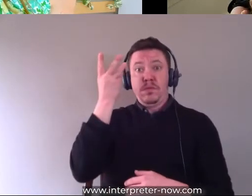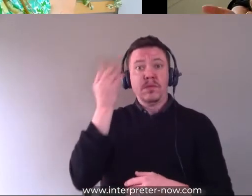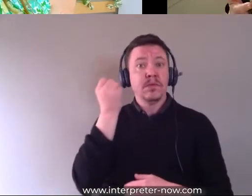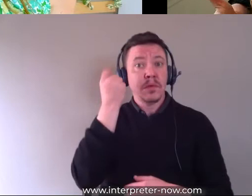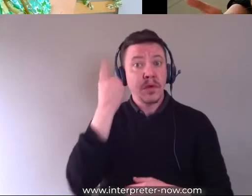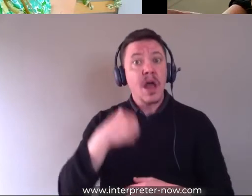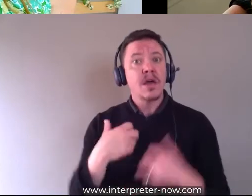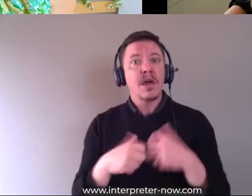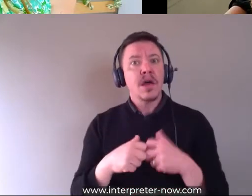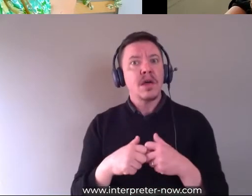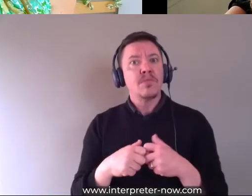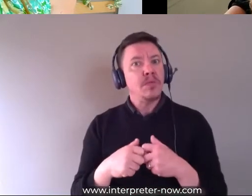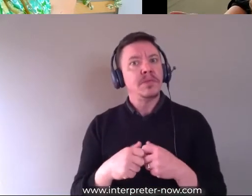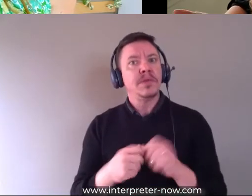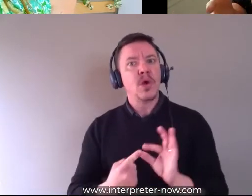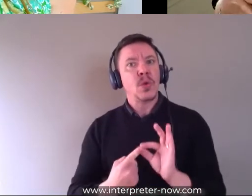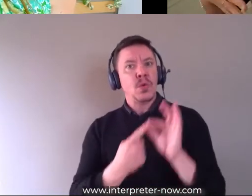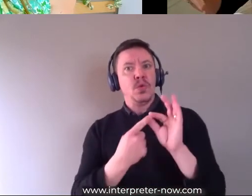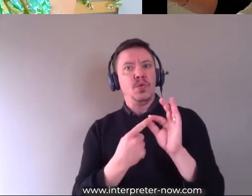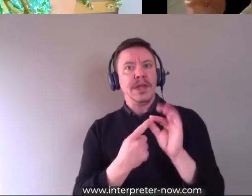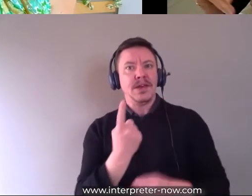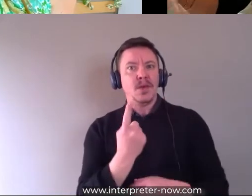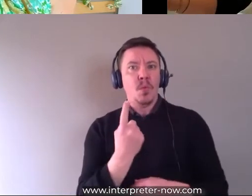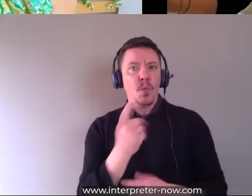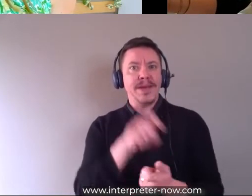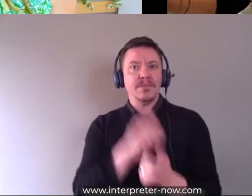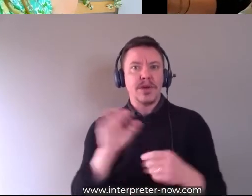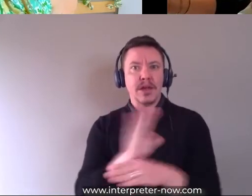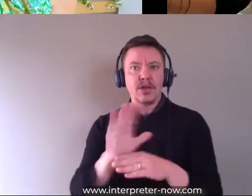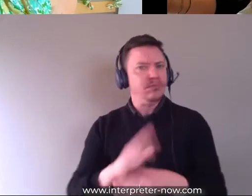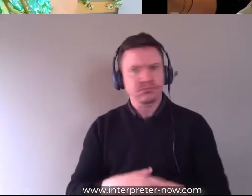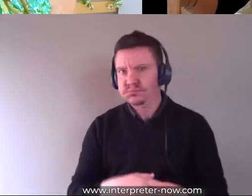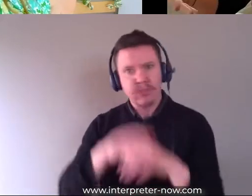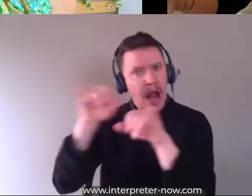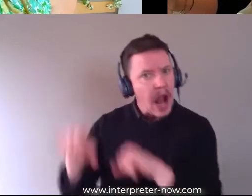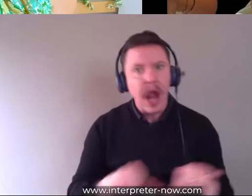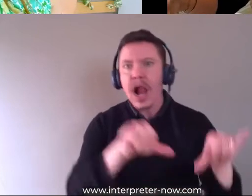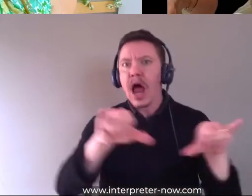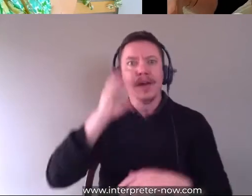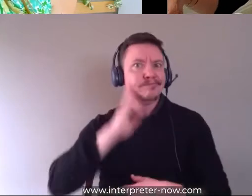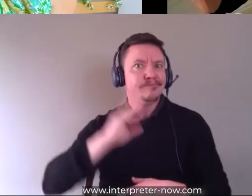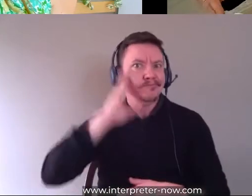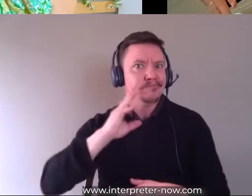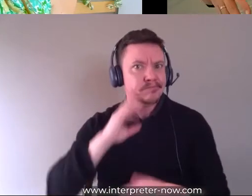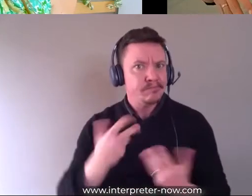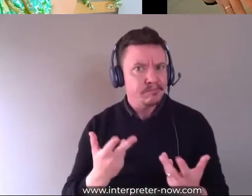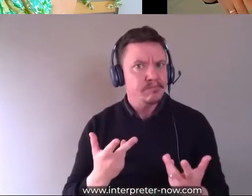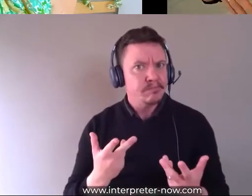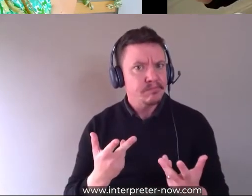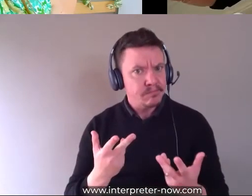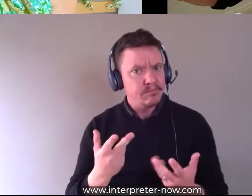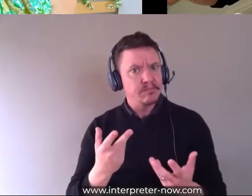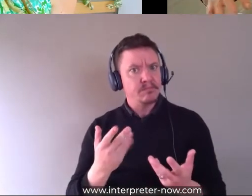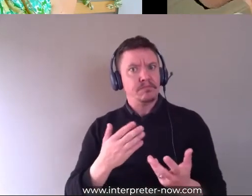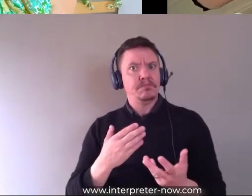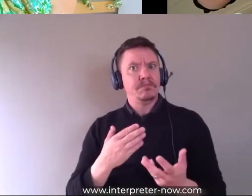problems unique to one particular company. I experienced them at every company that I had worked at and with, but it was beyond even my